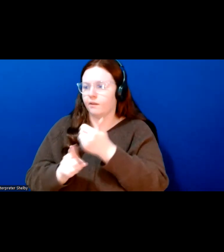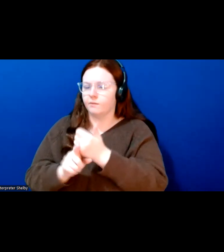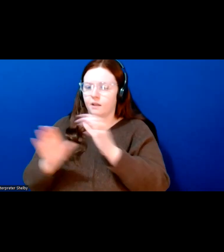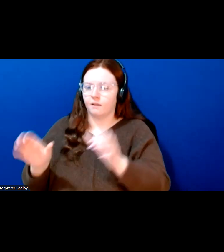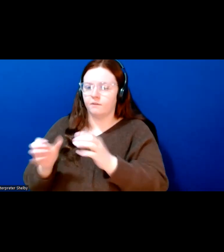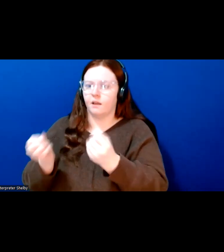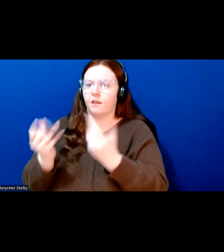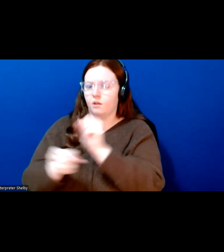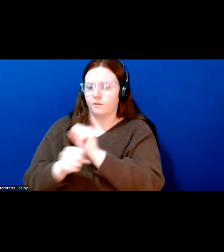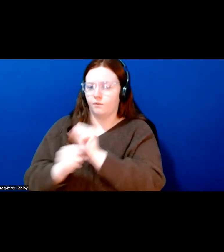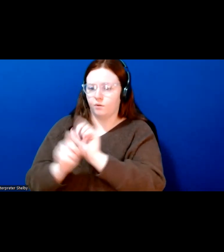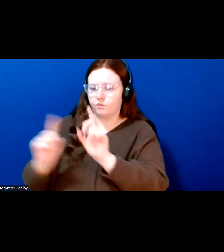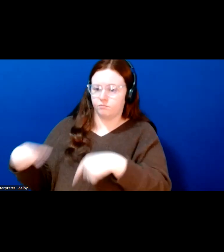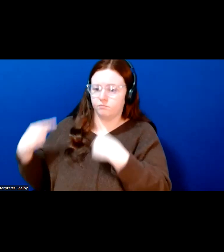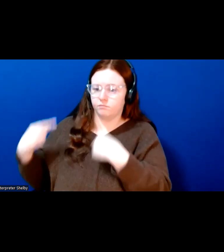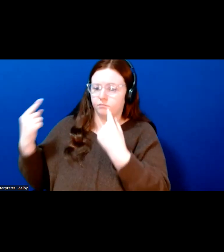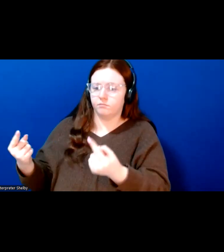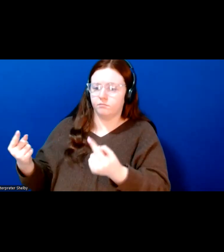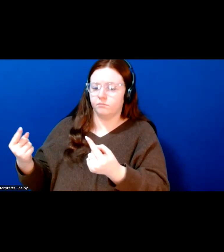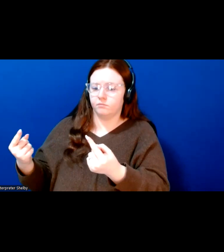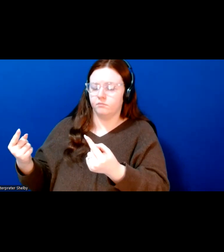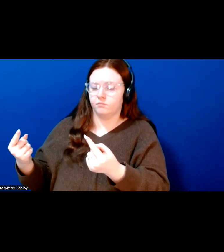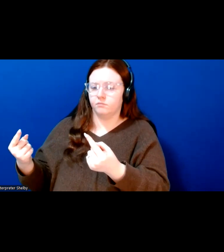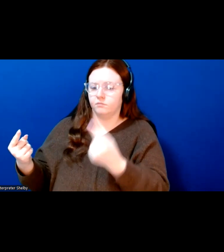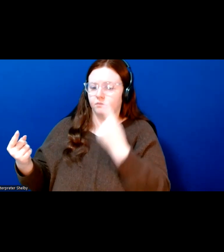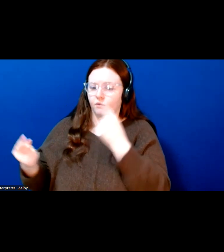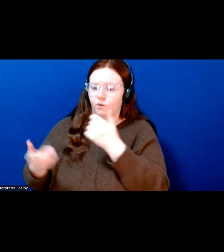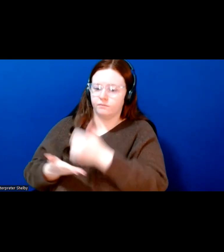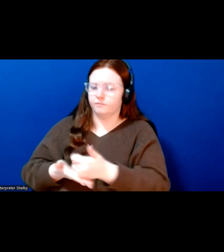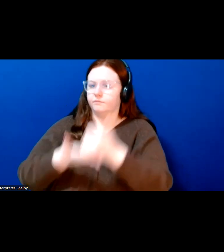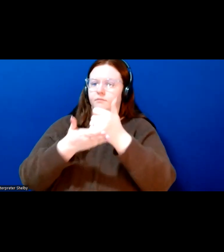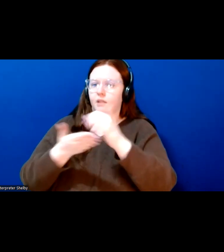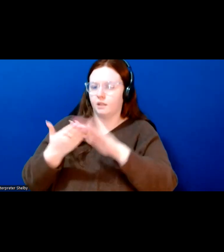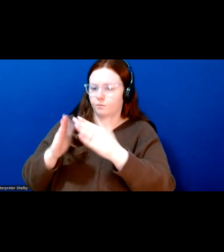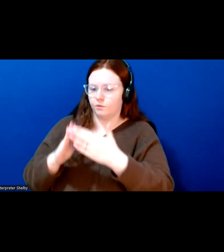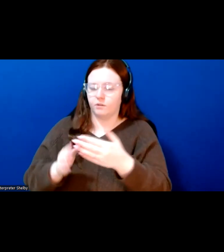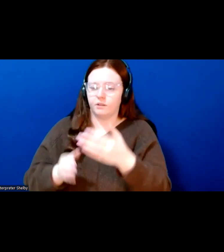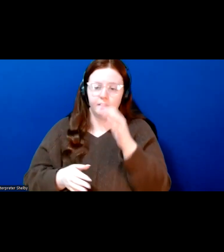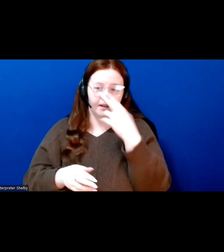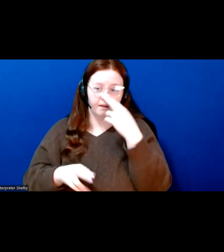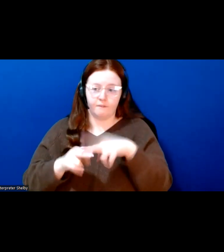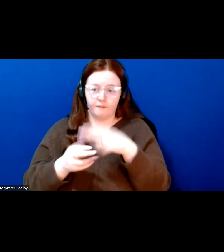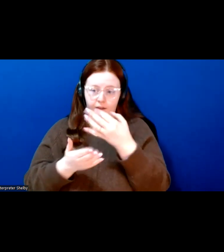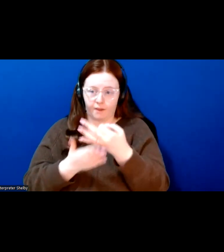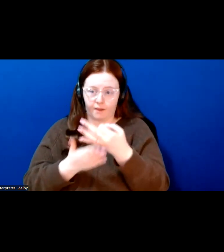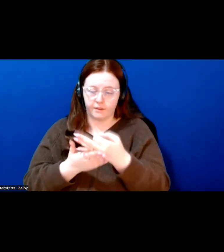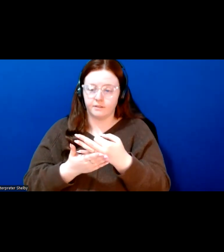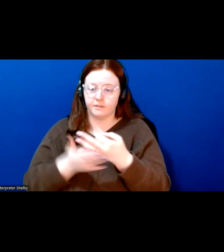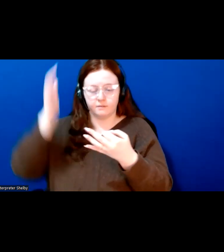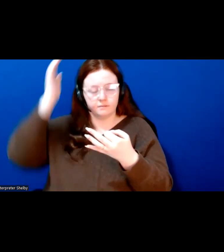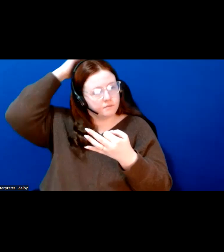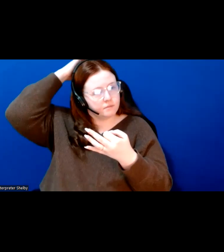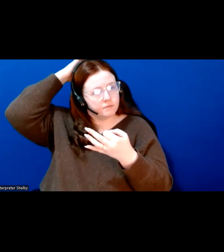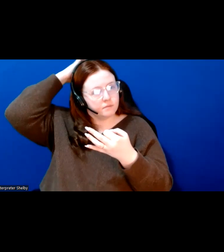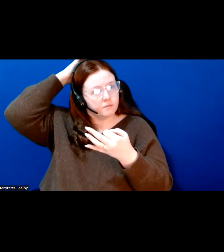historically to elevate us as a community. Fun fact, the oldest community center